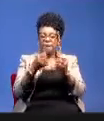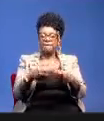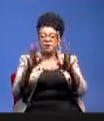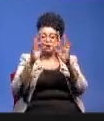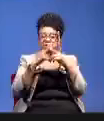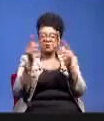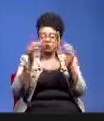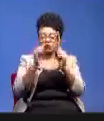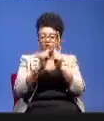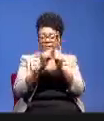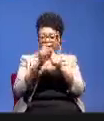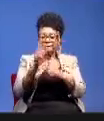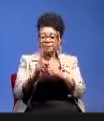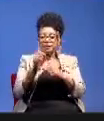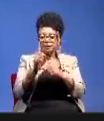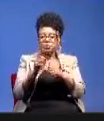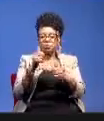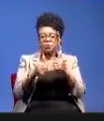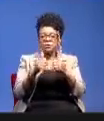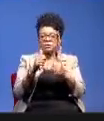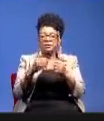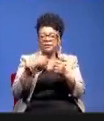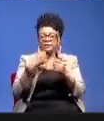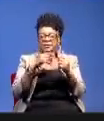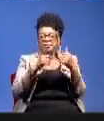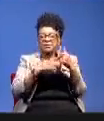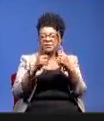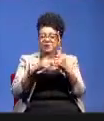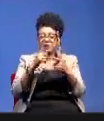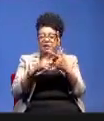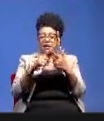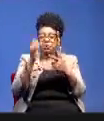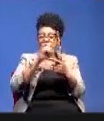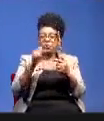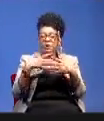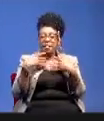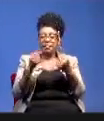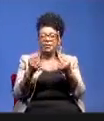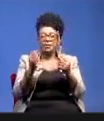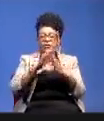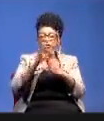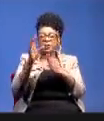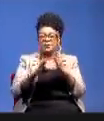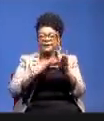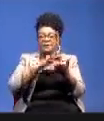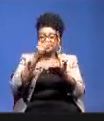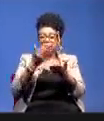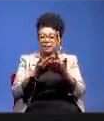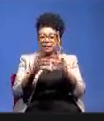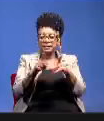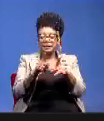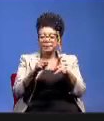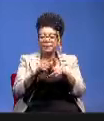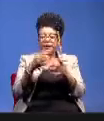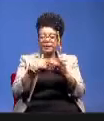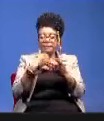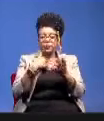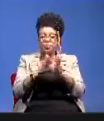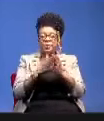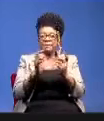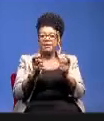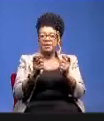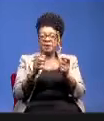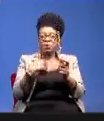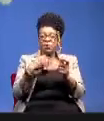October 1st. The scheme replaces the 66-year-old National Health Insurance Fund. In an engagement with the media on the